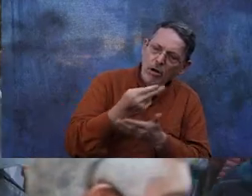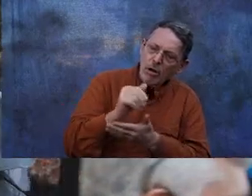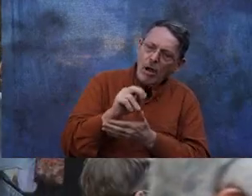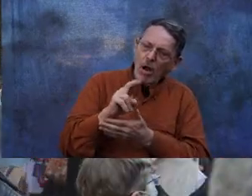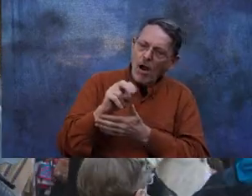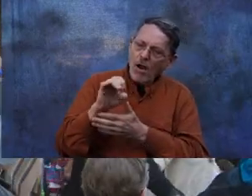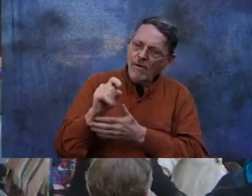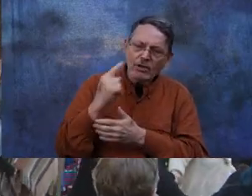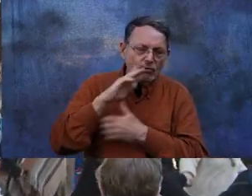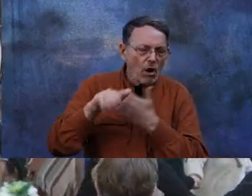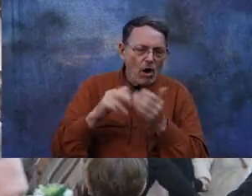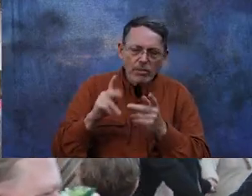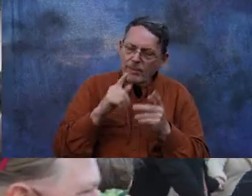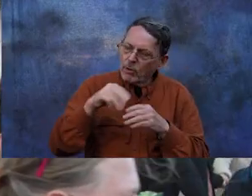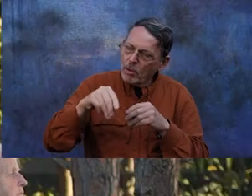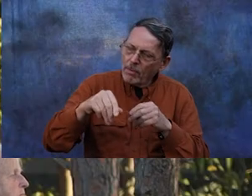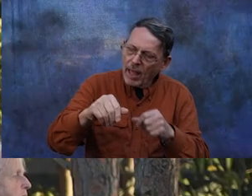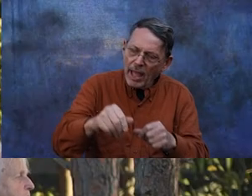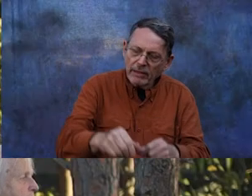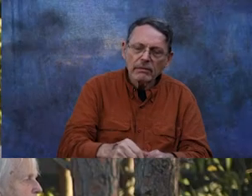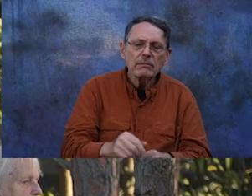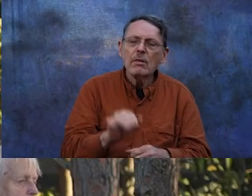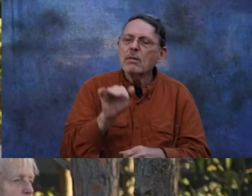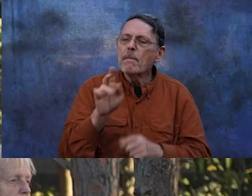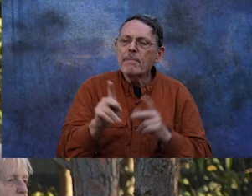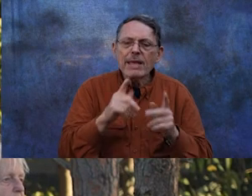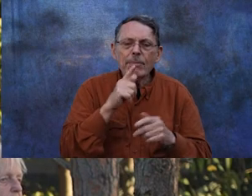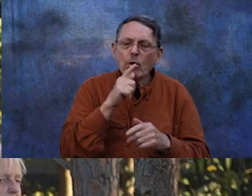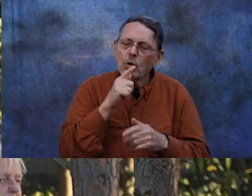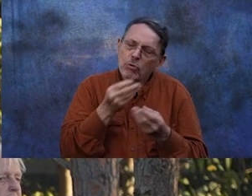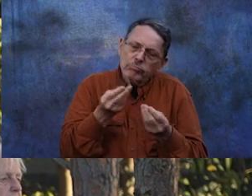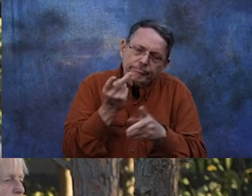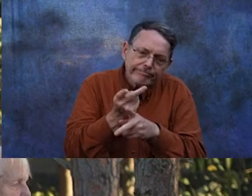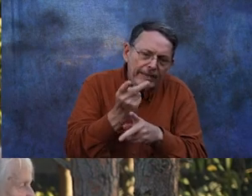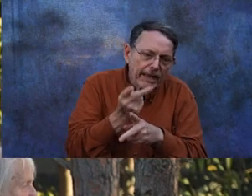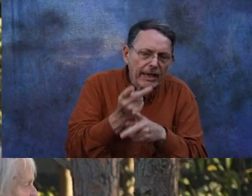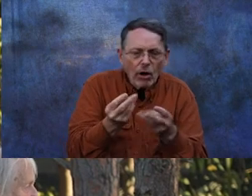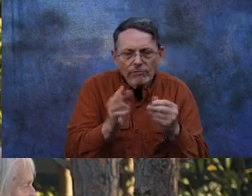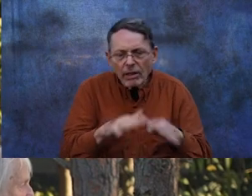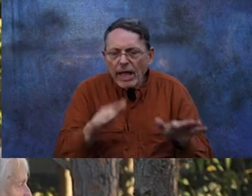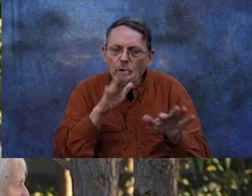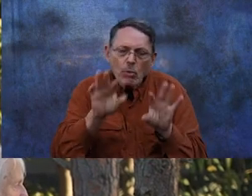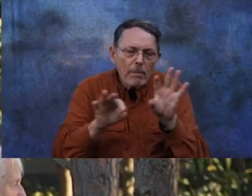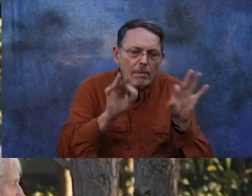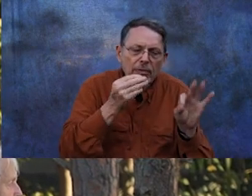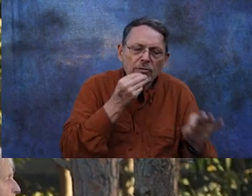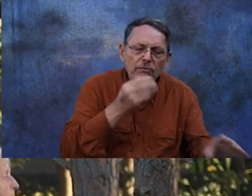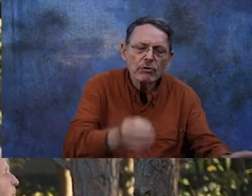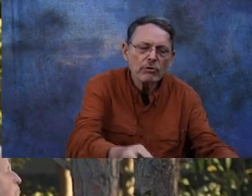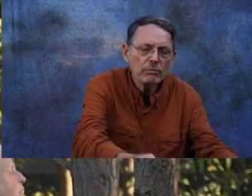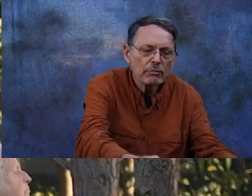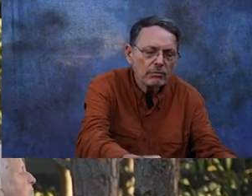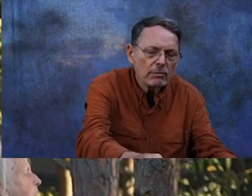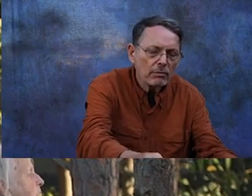who plant them, those who tend them and who pick them.